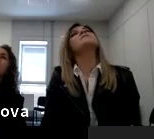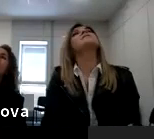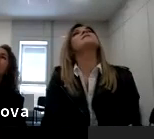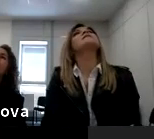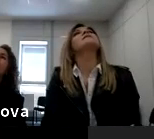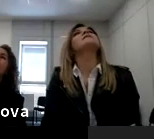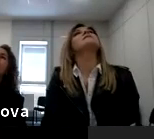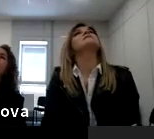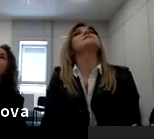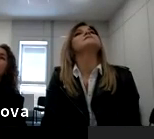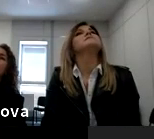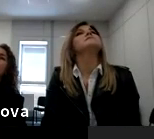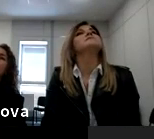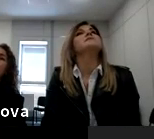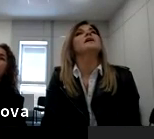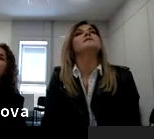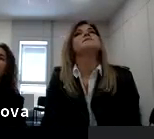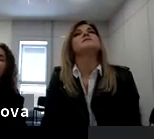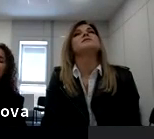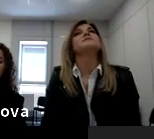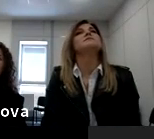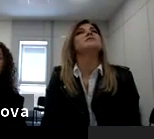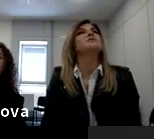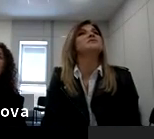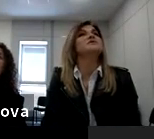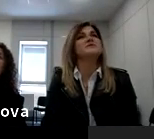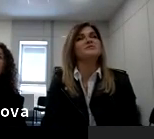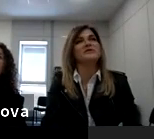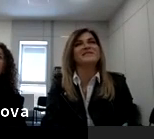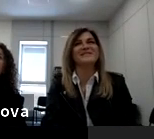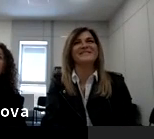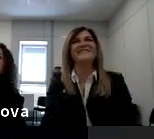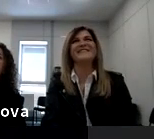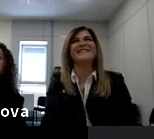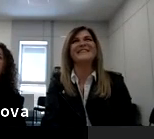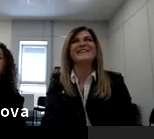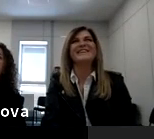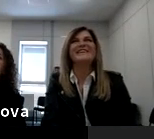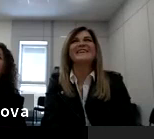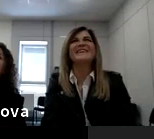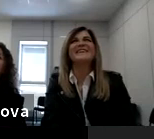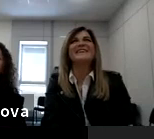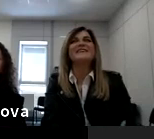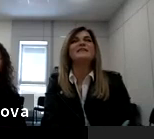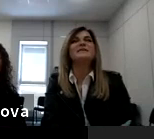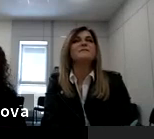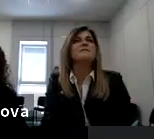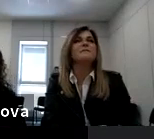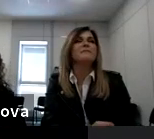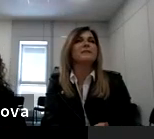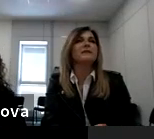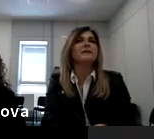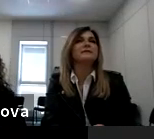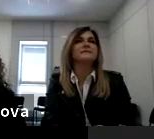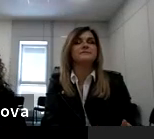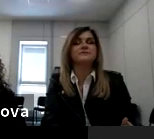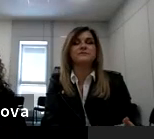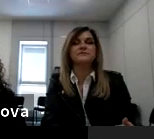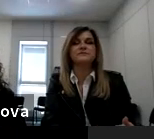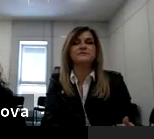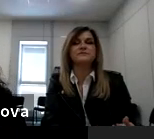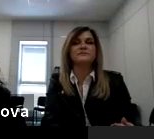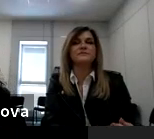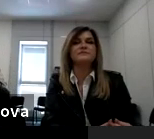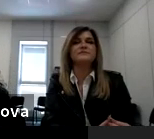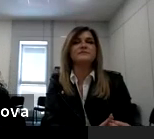Just a second. No, there no questions. Perfect. No question. So the next one